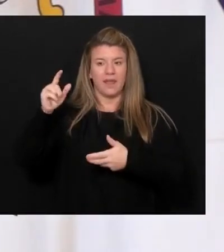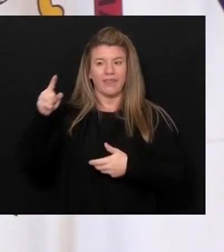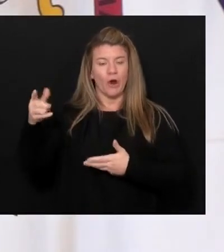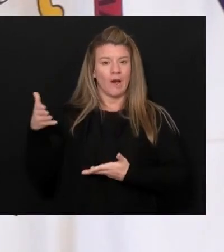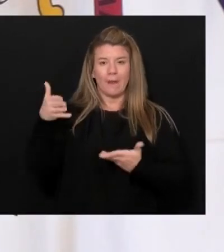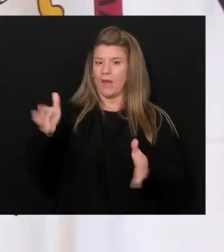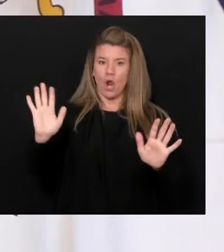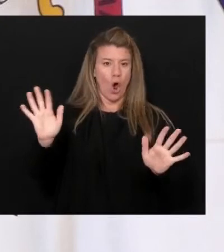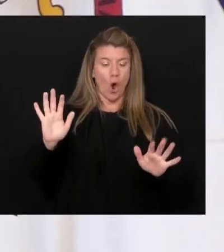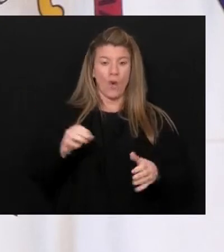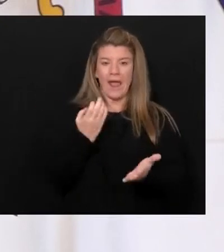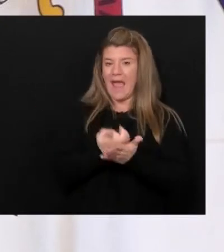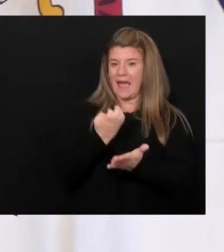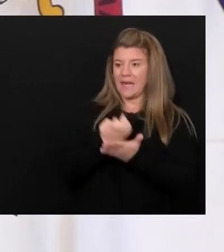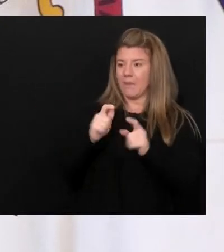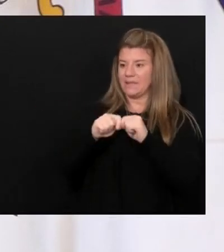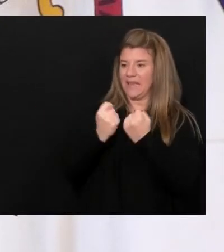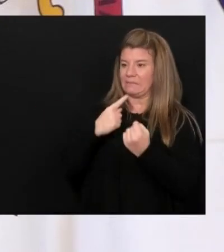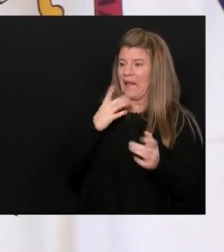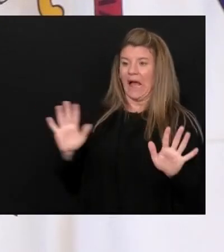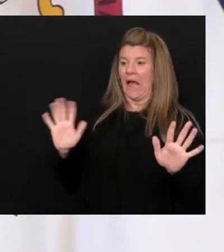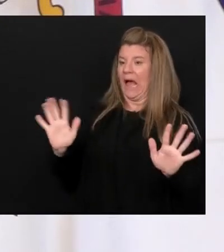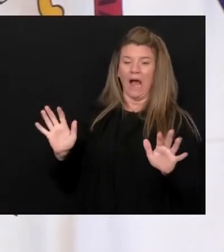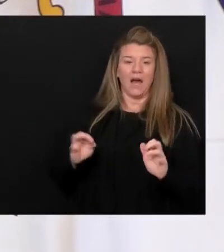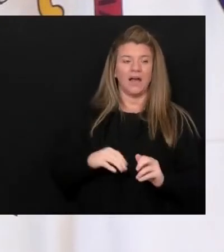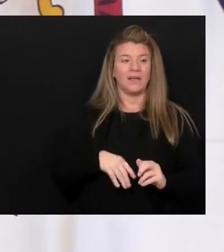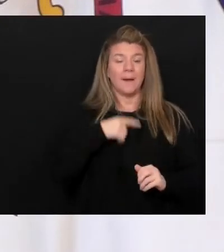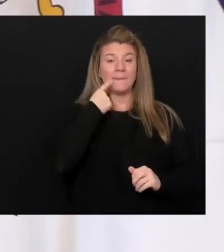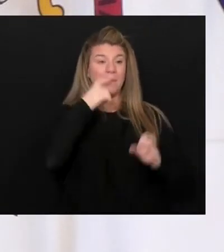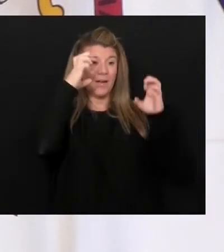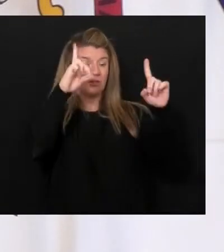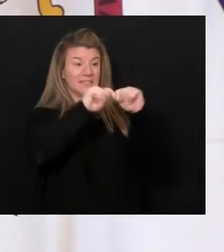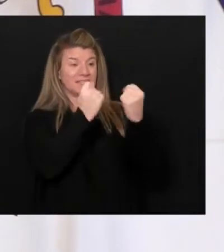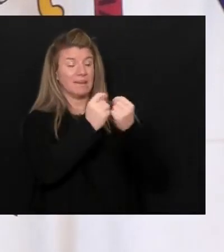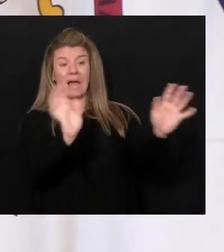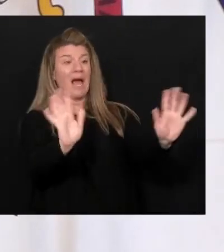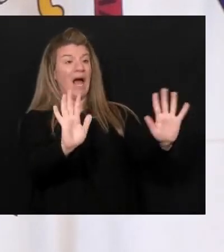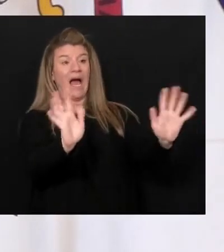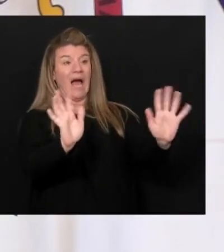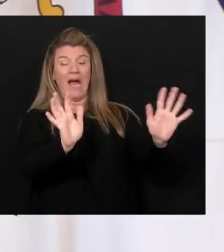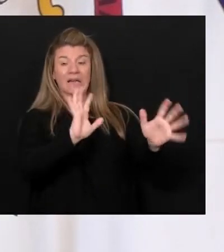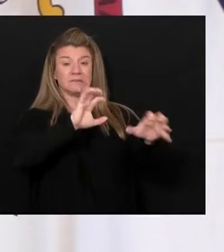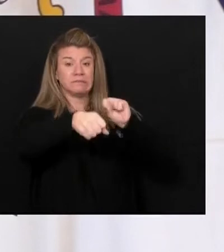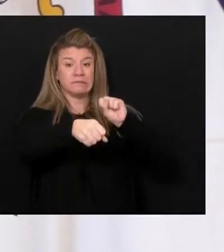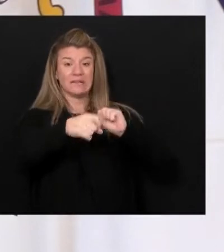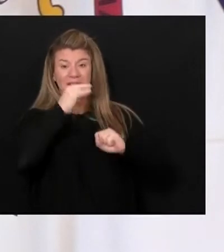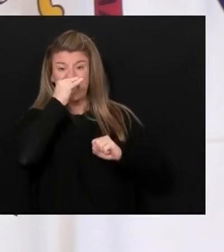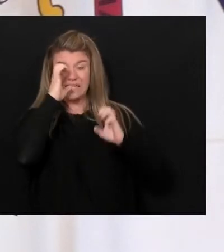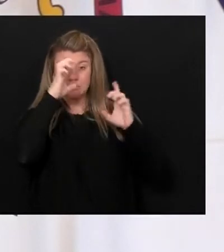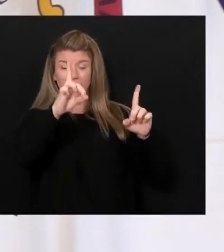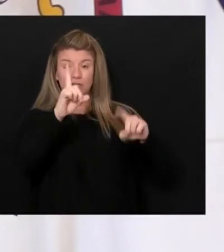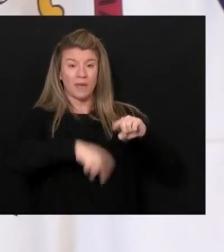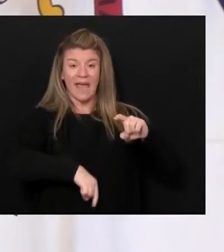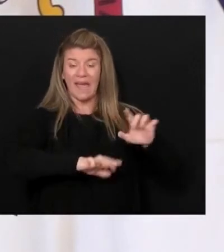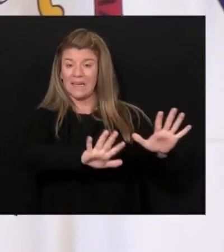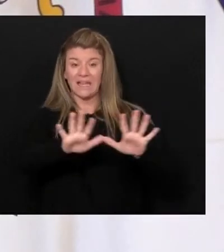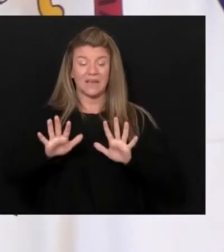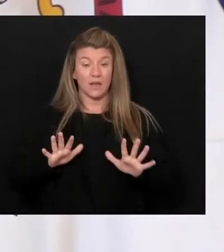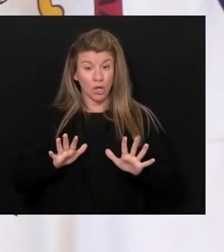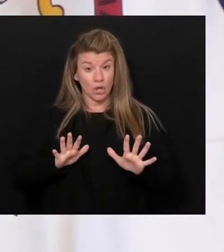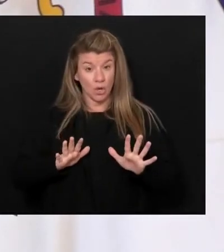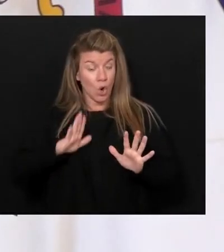the economic teams saying it'd be chaos, all the public education teams saying it'd be devastating to our kids beyond belief.